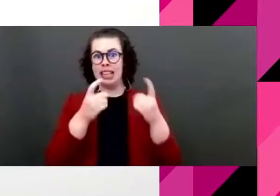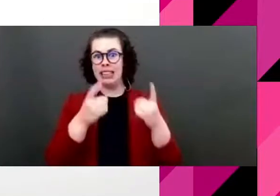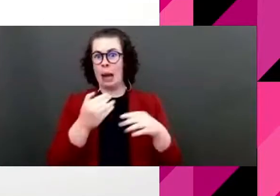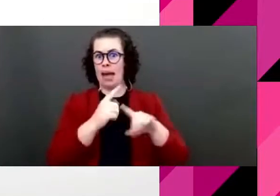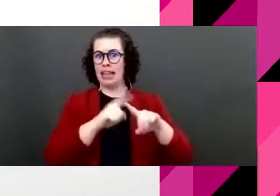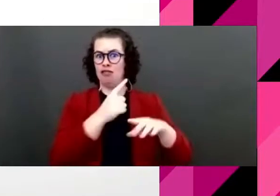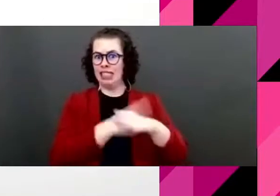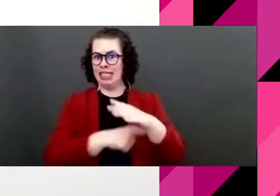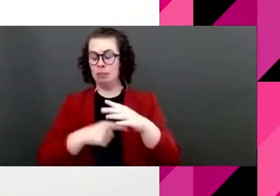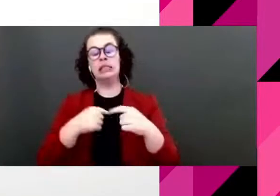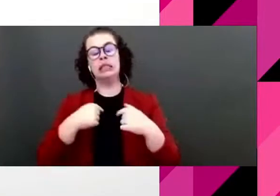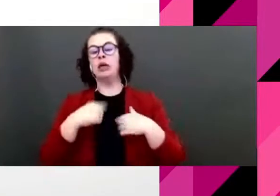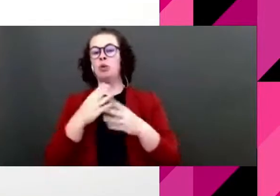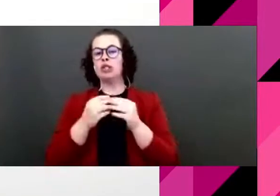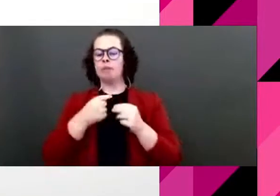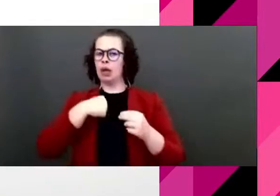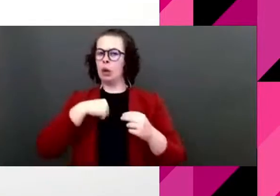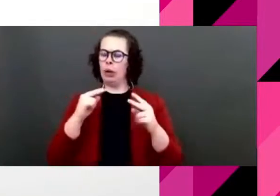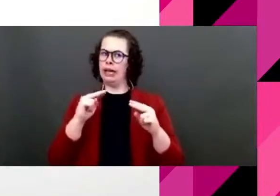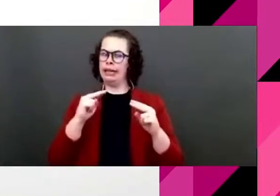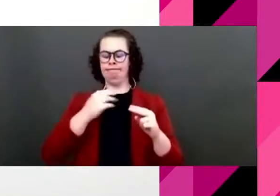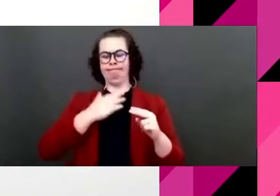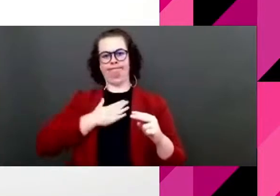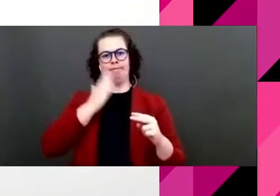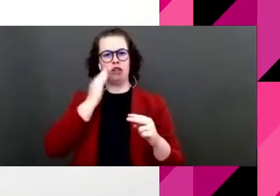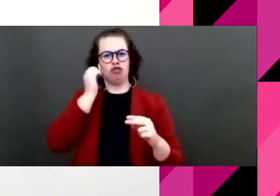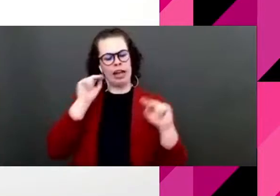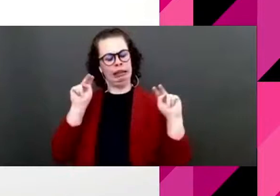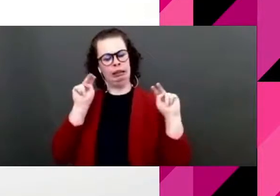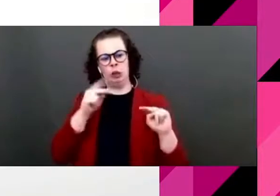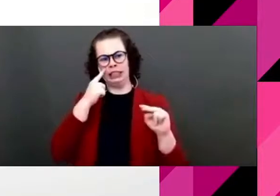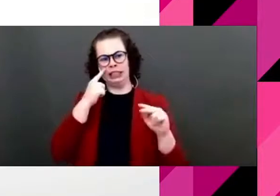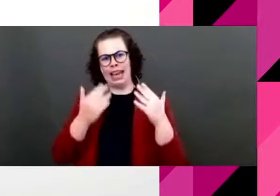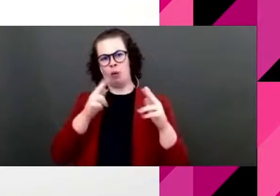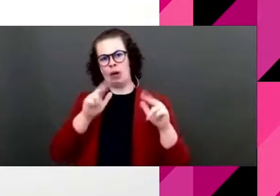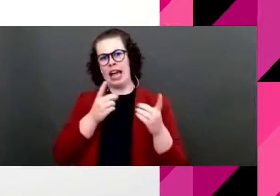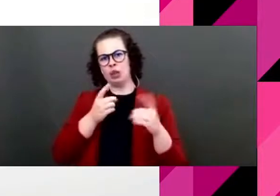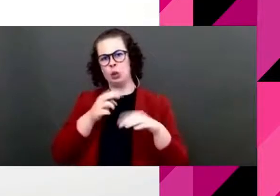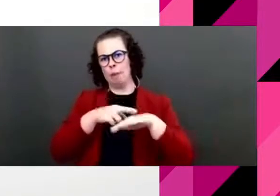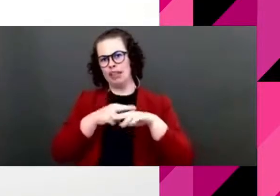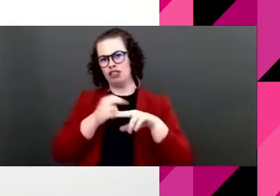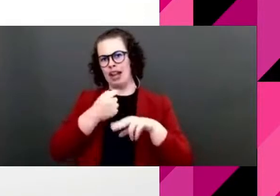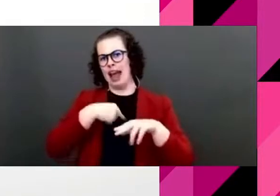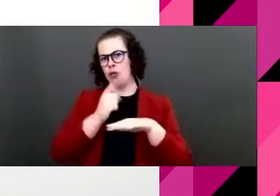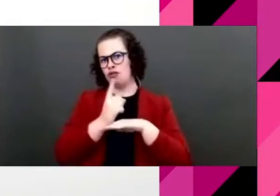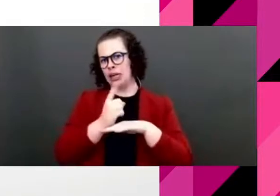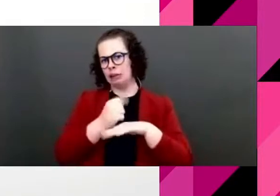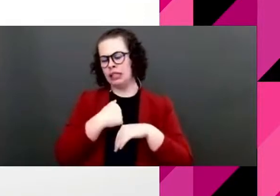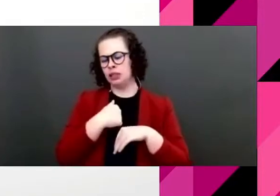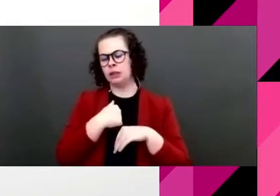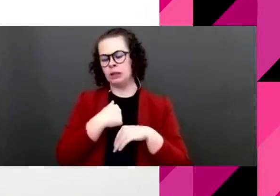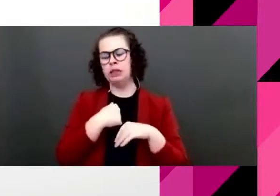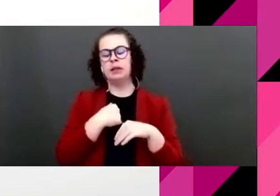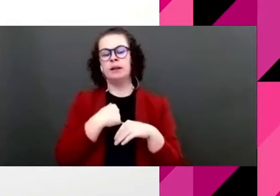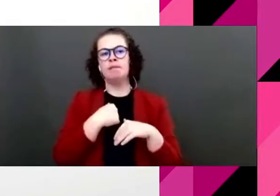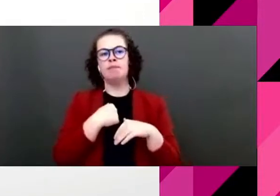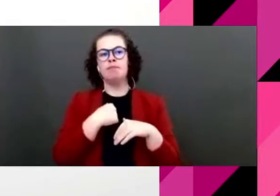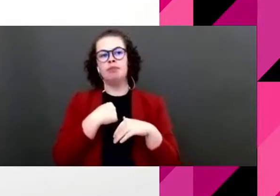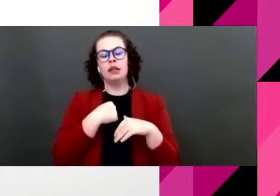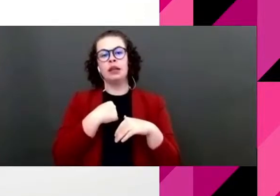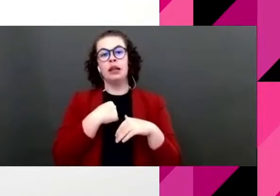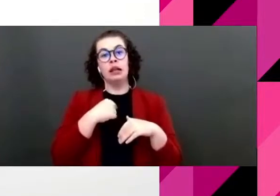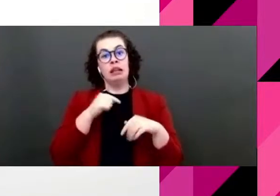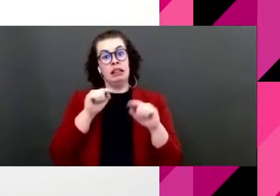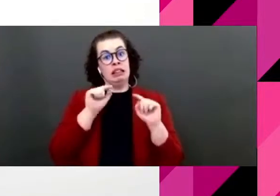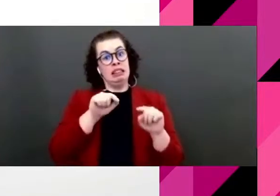in the conclusions and recommendations. We are certainly looking at aspects of data as part